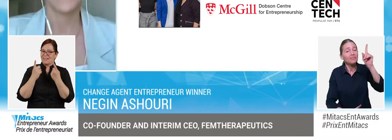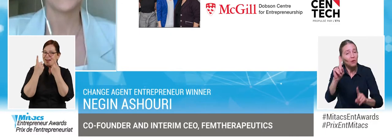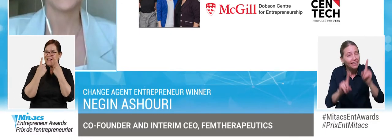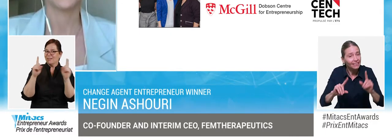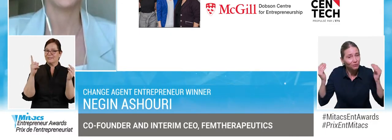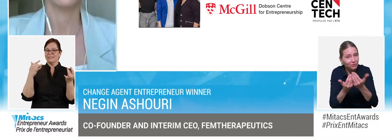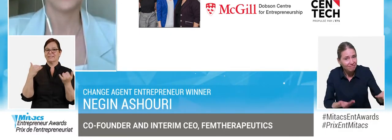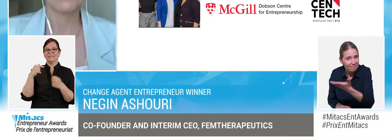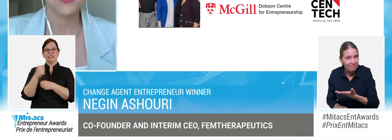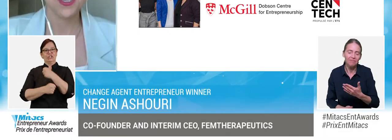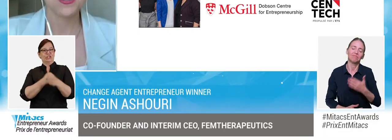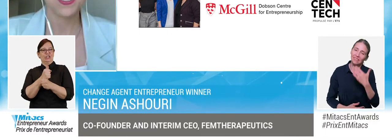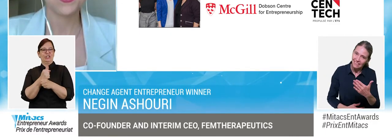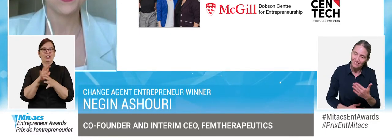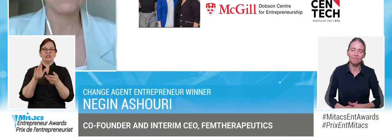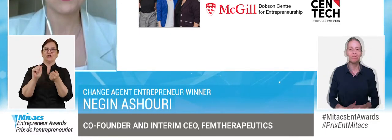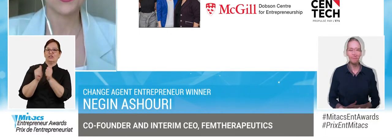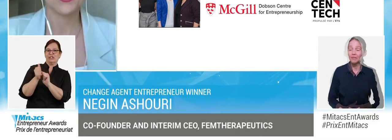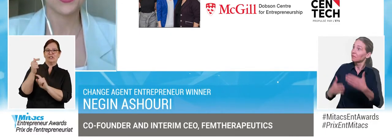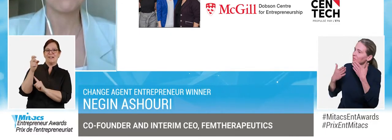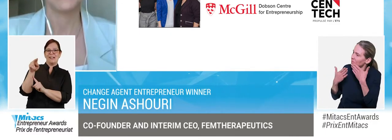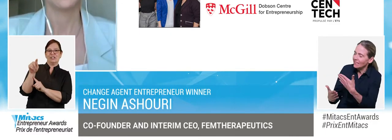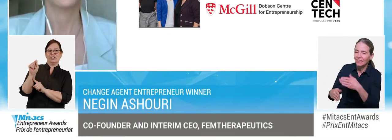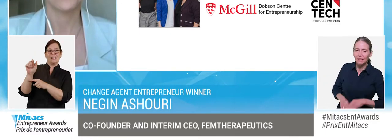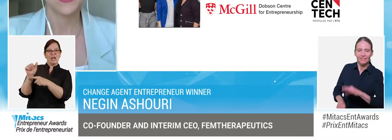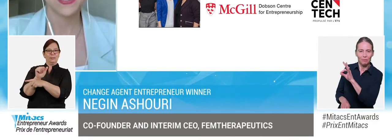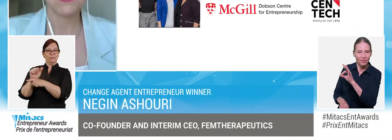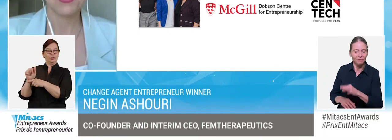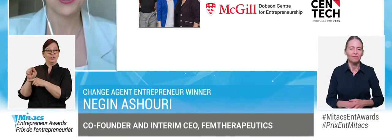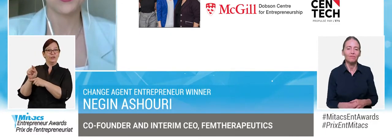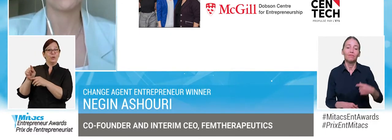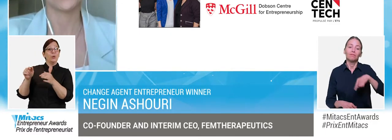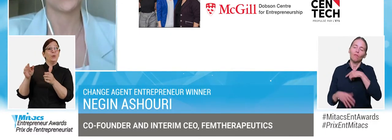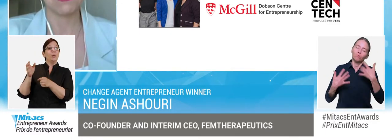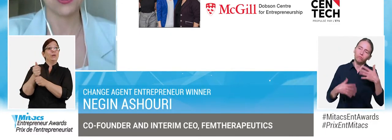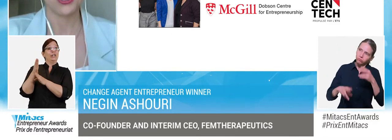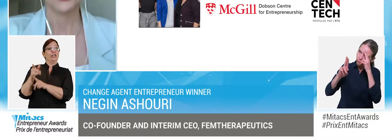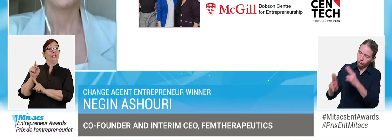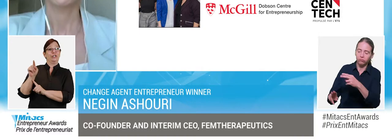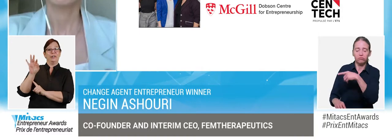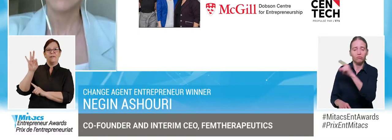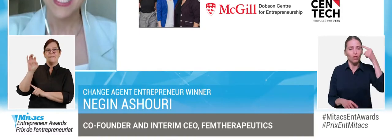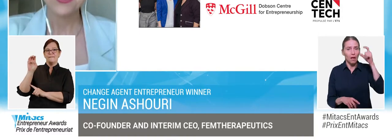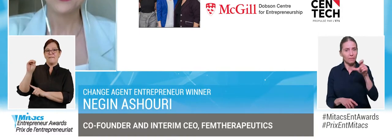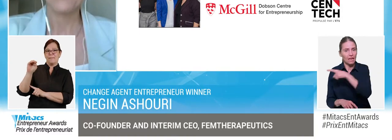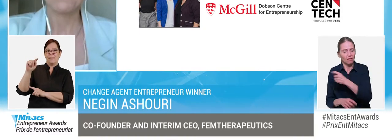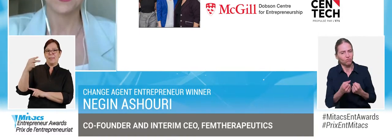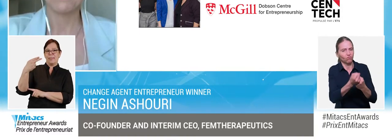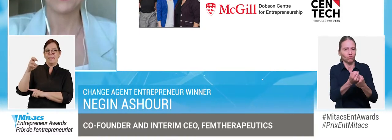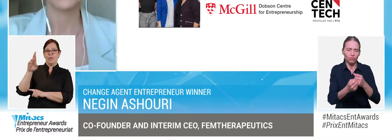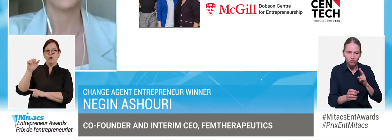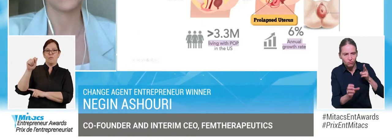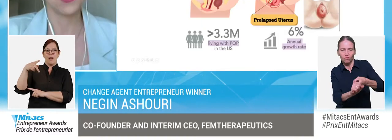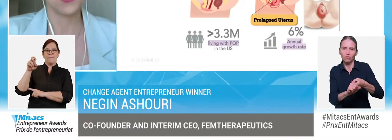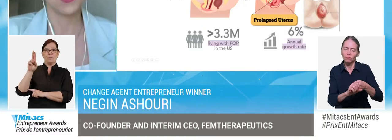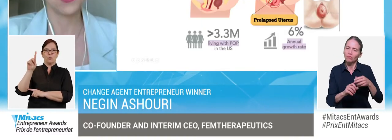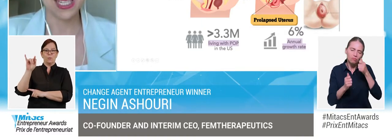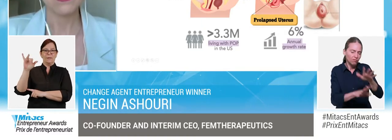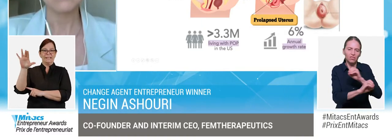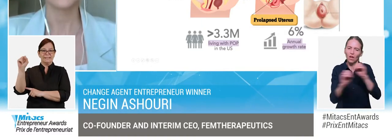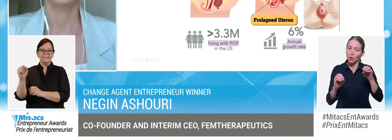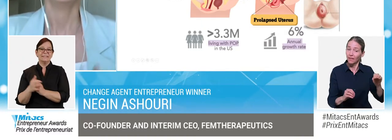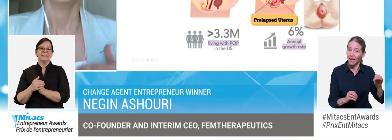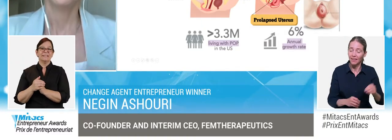like to thank Dobson Center Entrepreneurship and Sontech and its partner for their support. So what actually Femme Therapeutics is